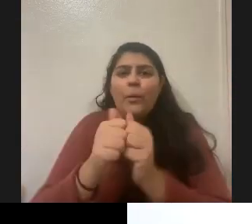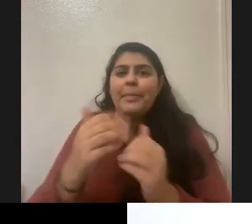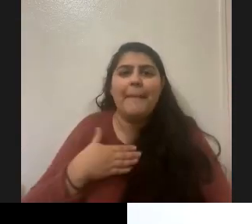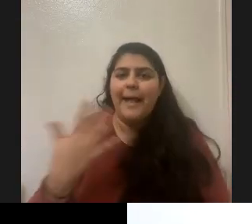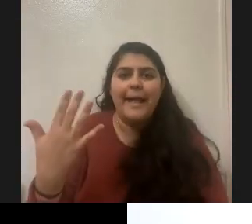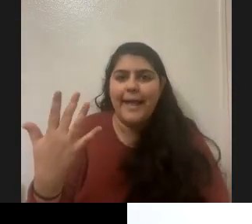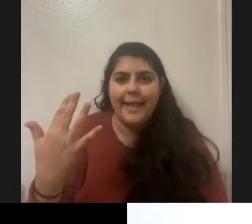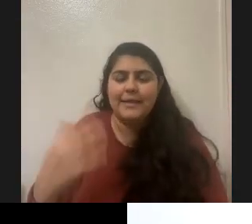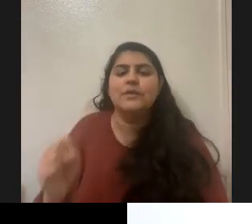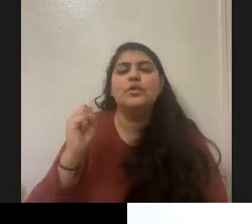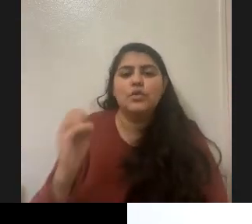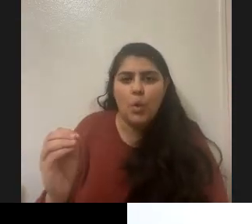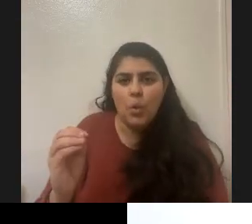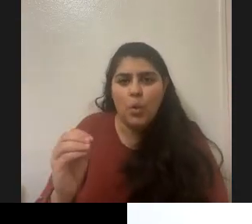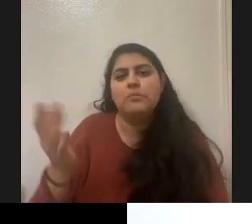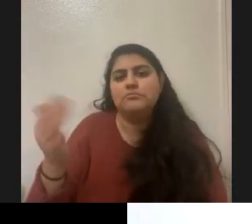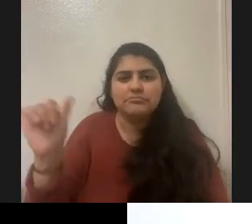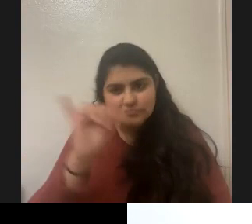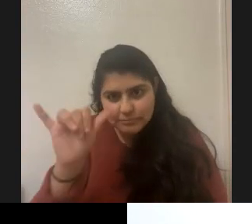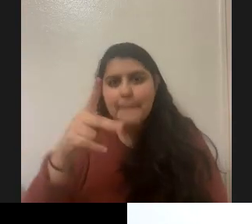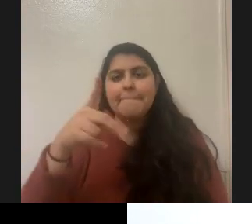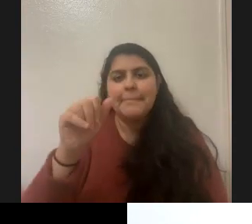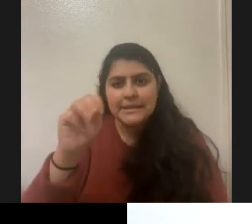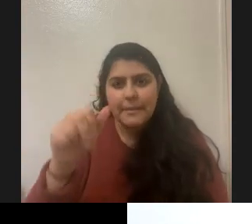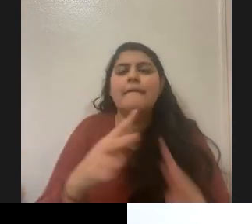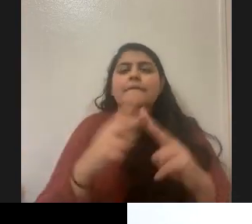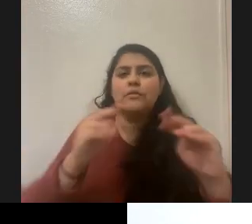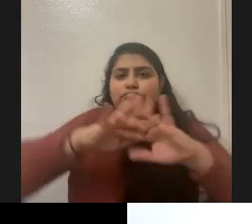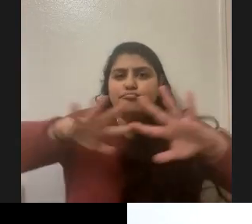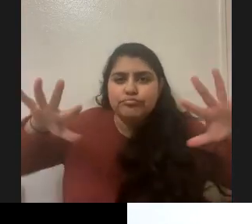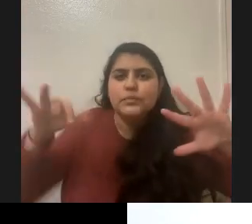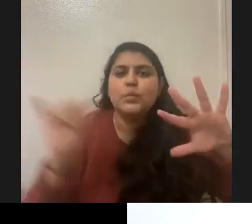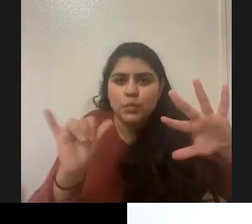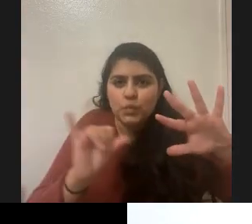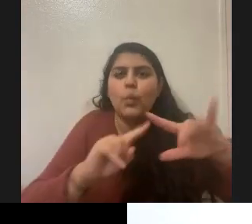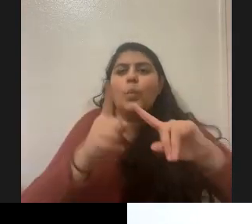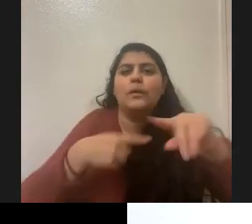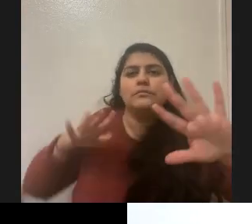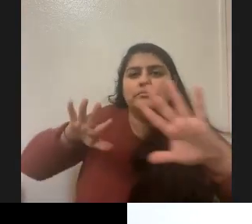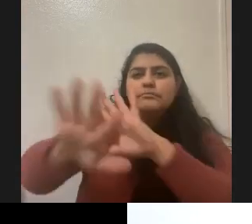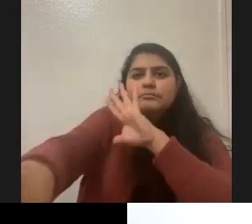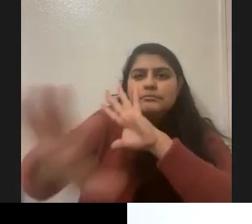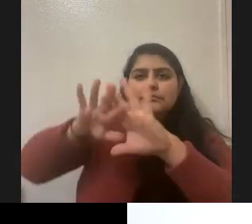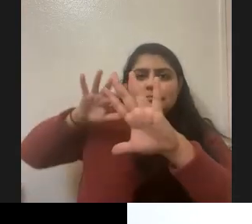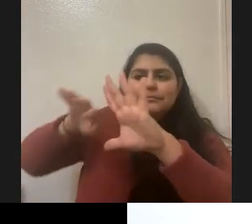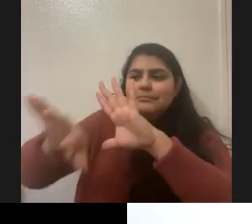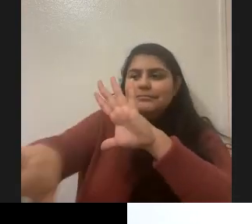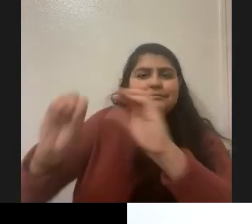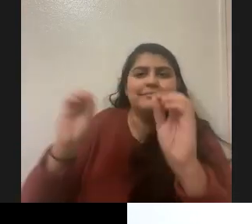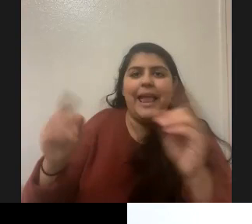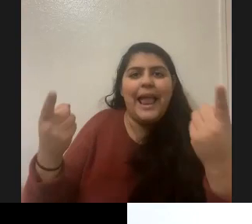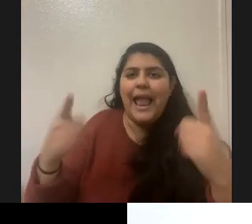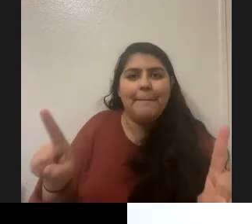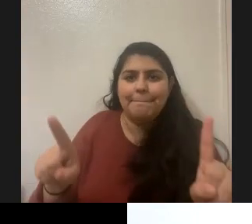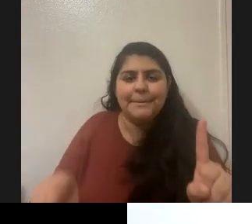much. Similarly, in a plasma, it's also very spread out. So when you stick your hand in it, nothing really will happen.